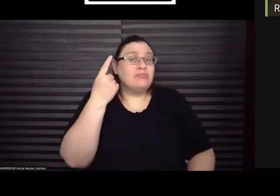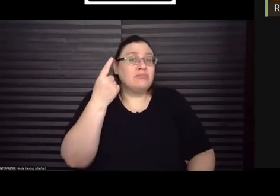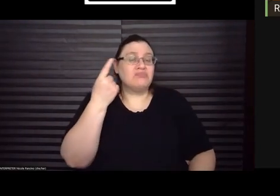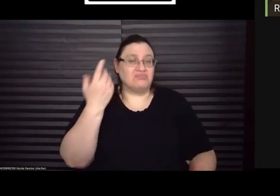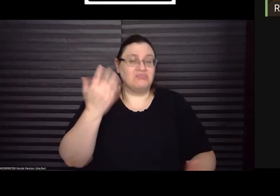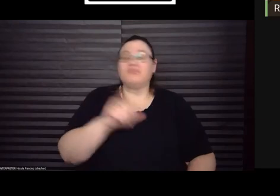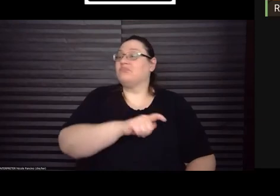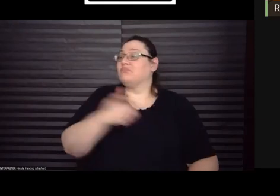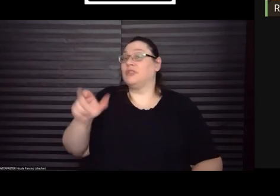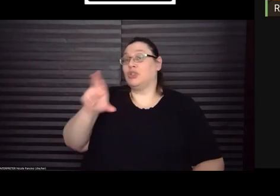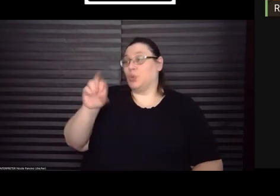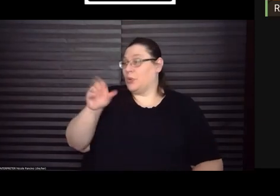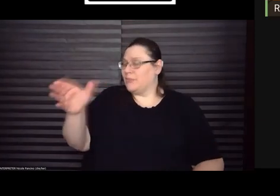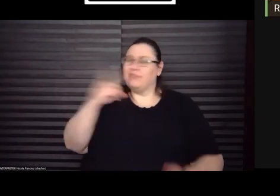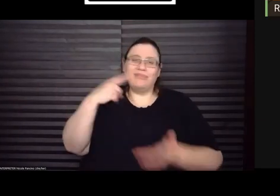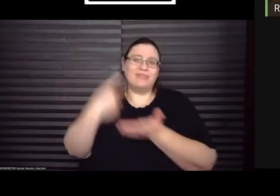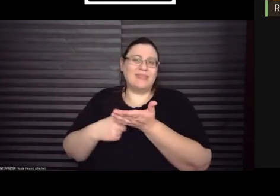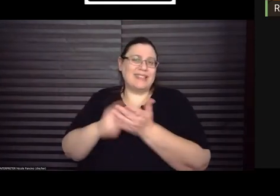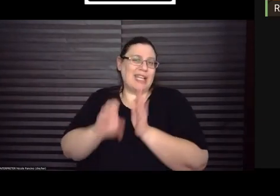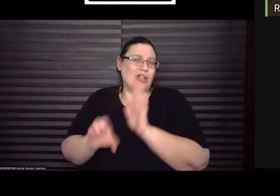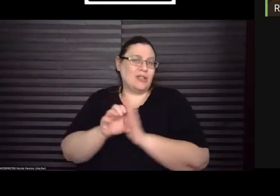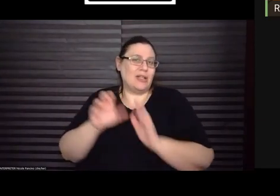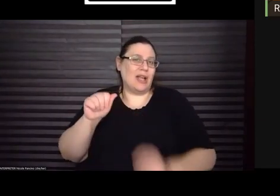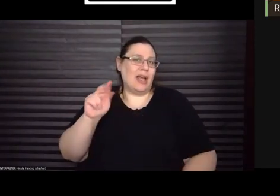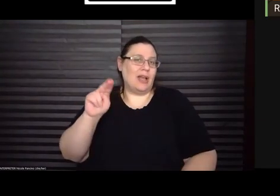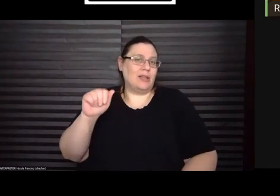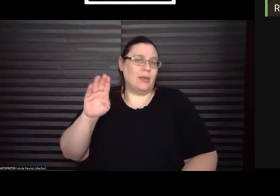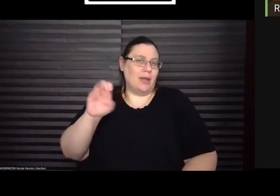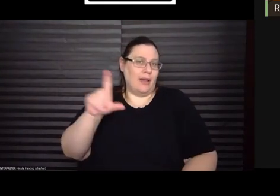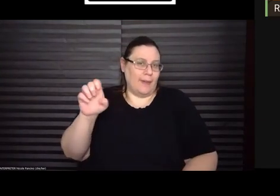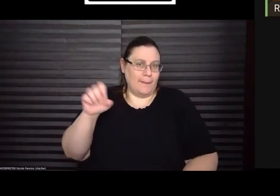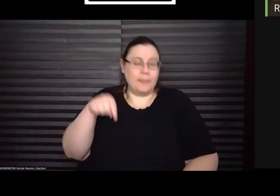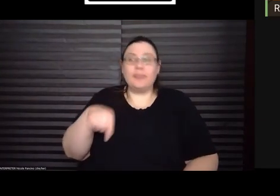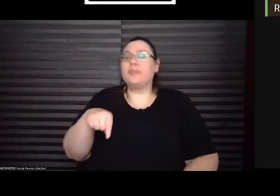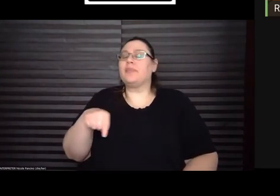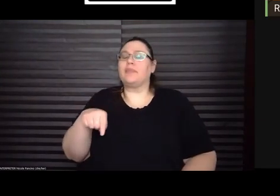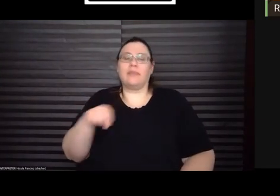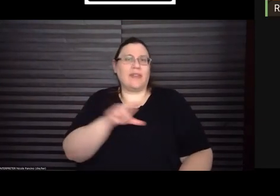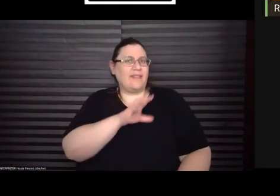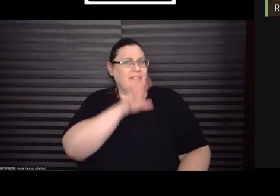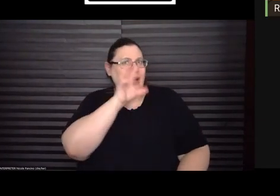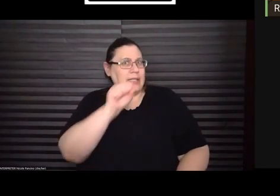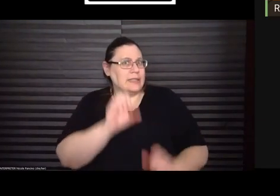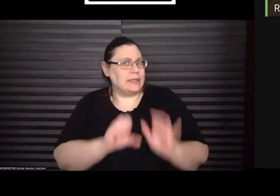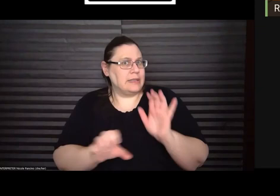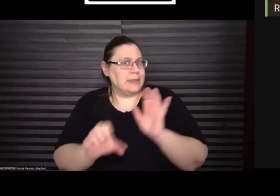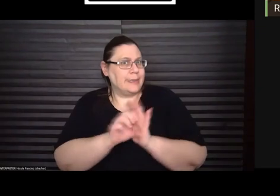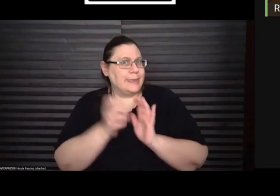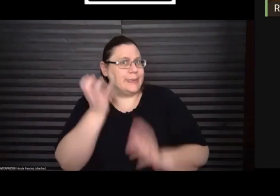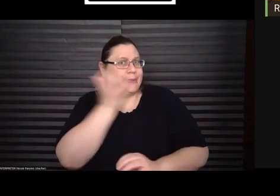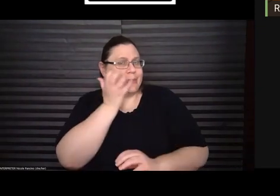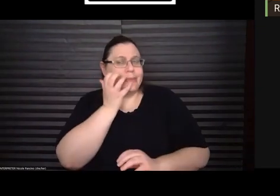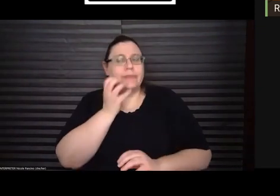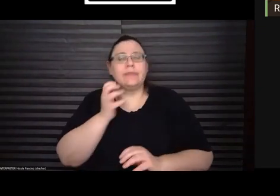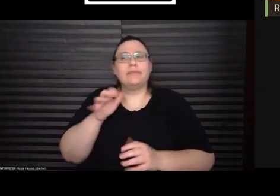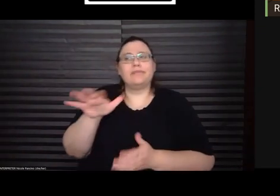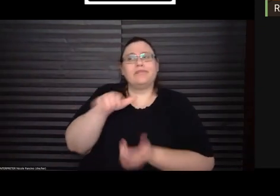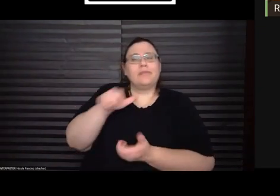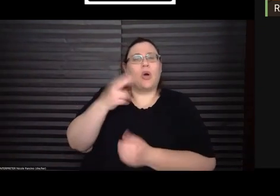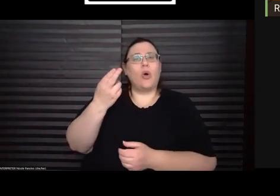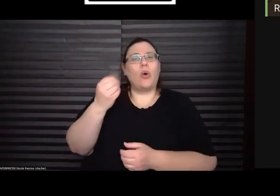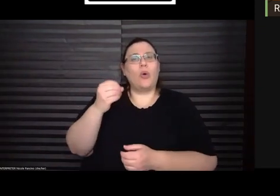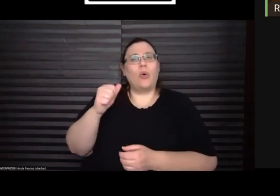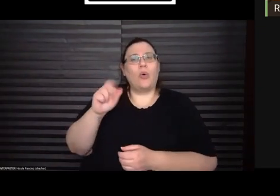So Ruth, I want to talk about Annabelle. And she's such a fascinating character. She's a